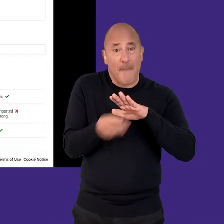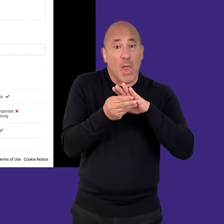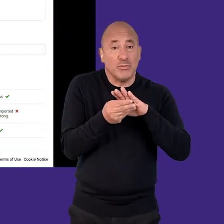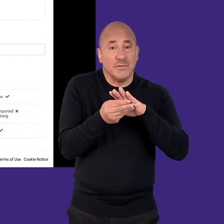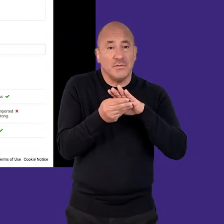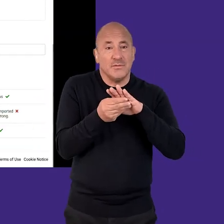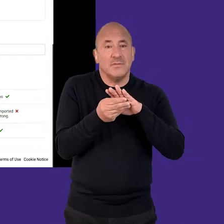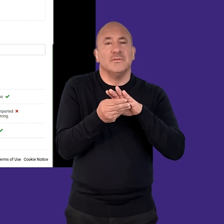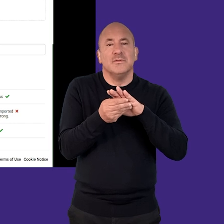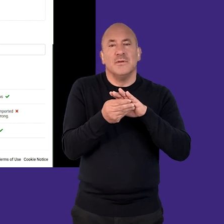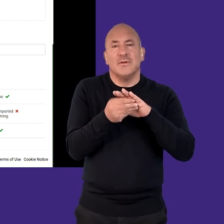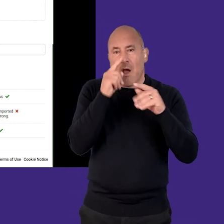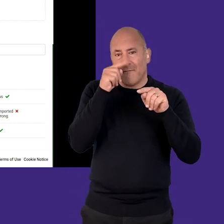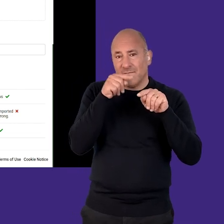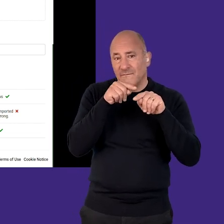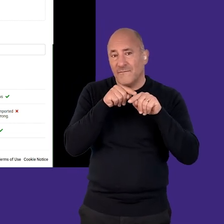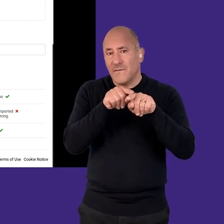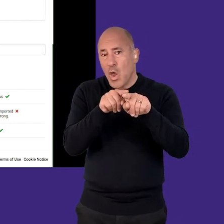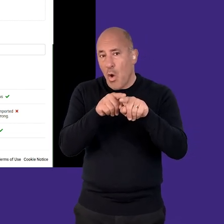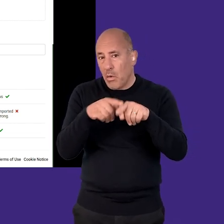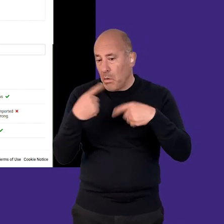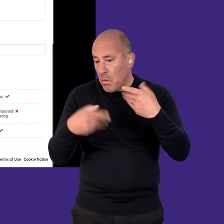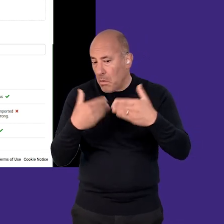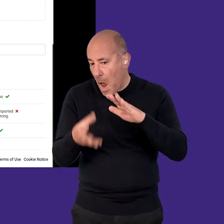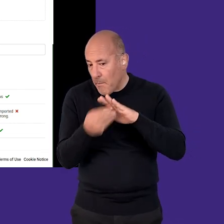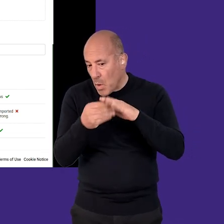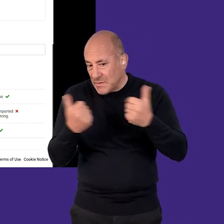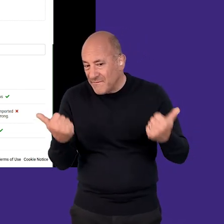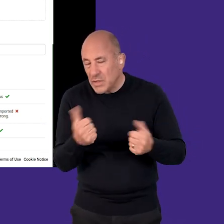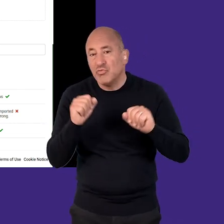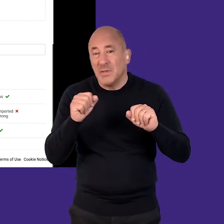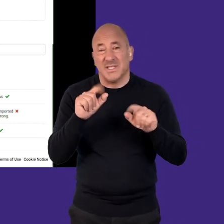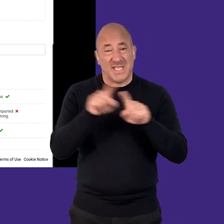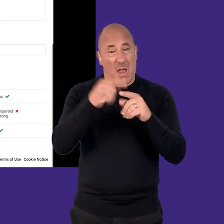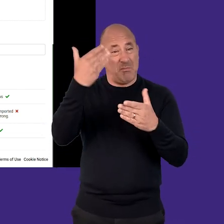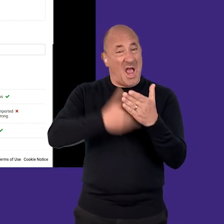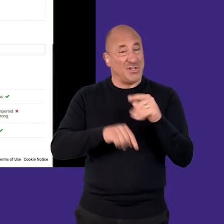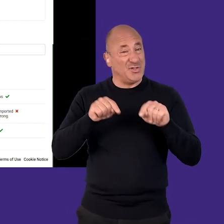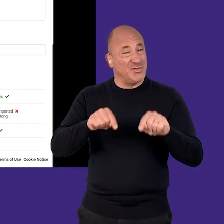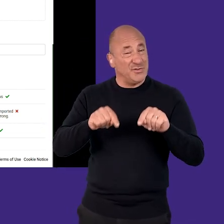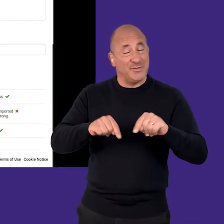After uploading, you can track the status of your uploads on the same page.